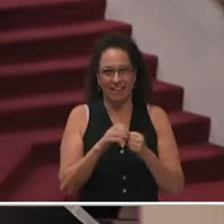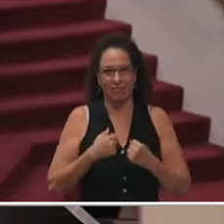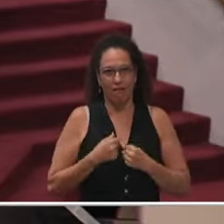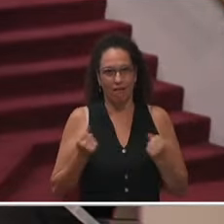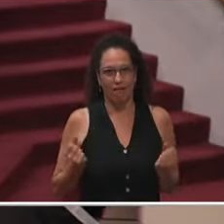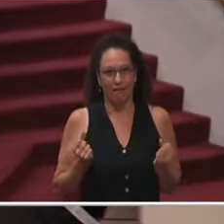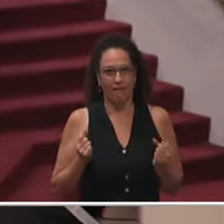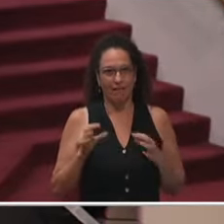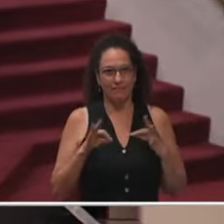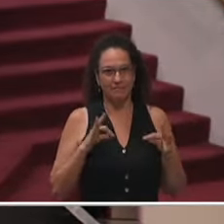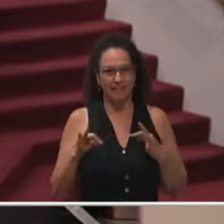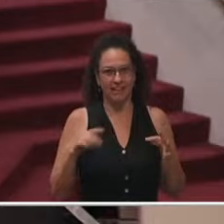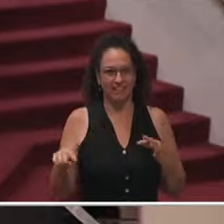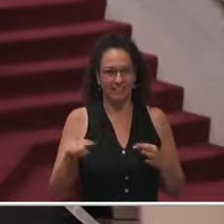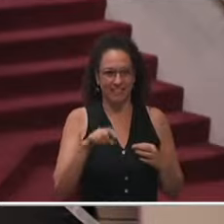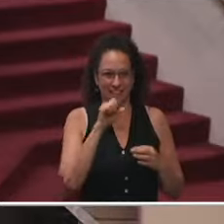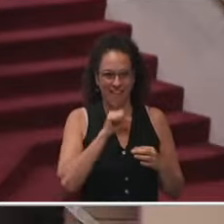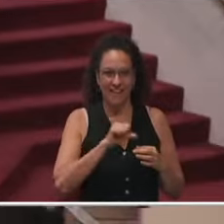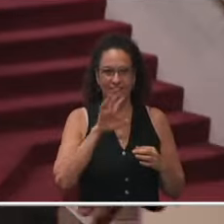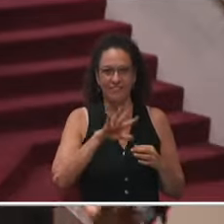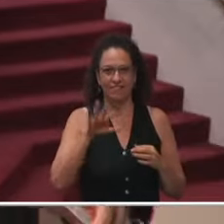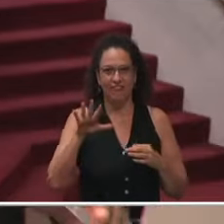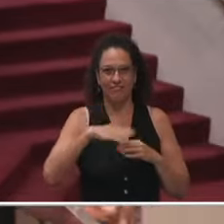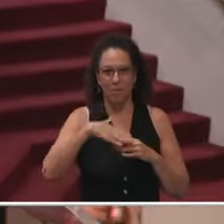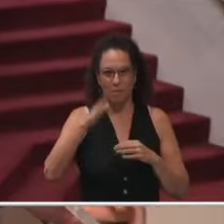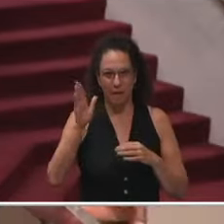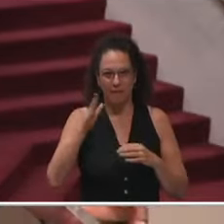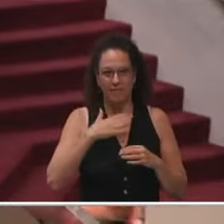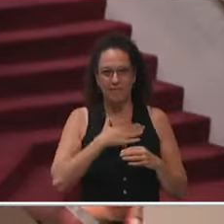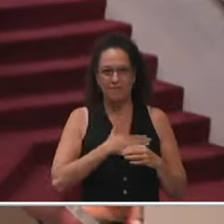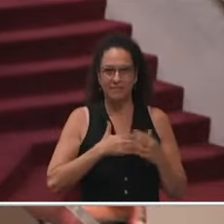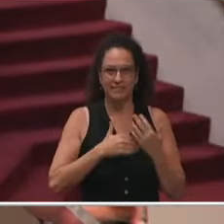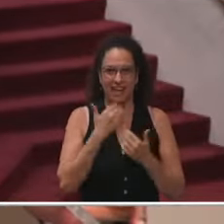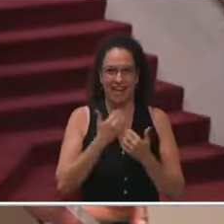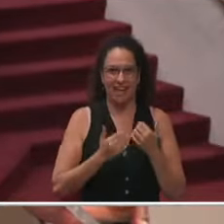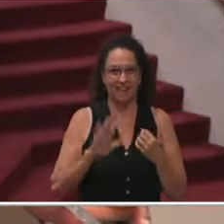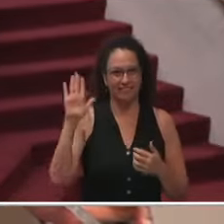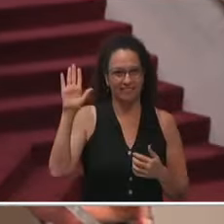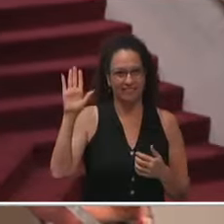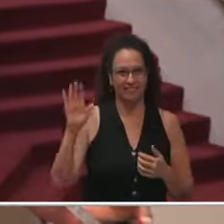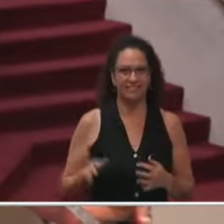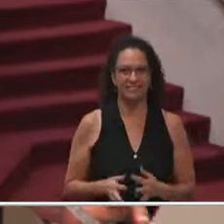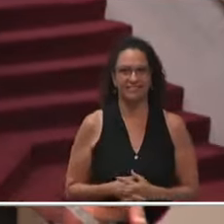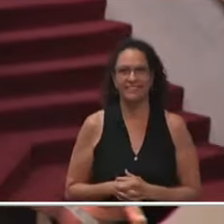you are 55 and above, just kindly lift your hand.